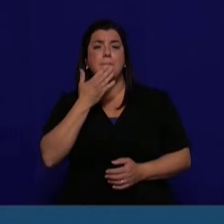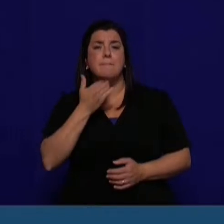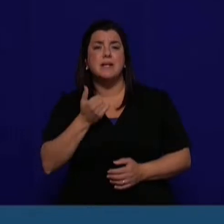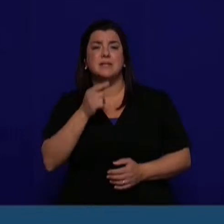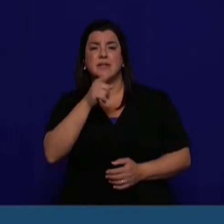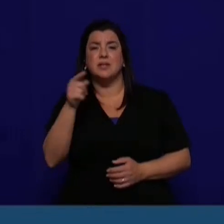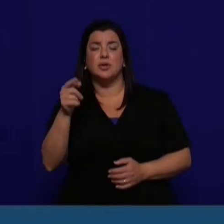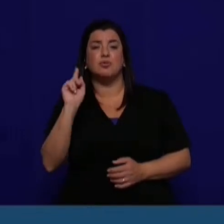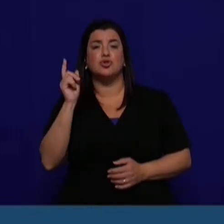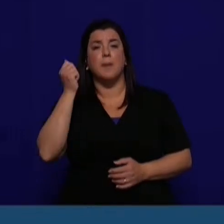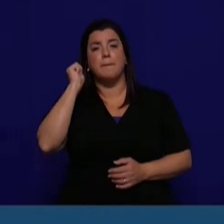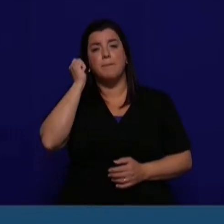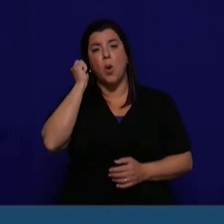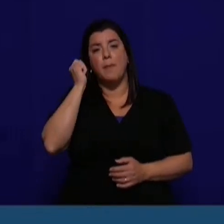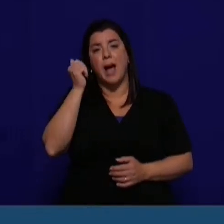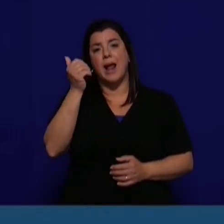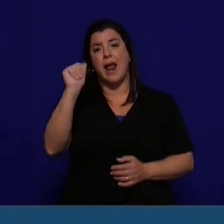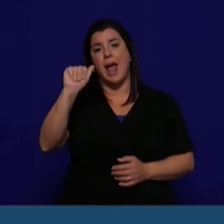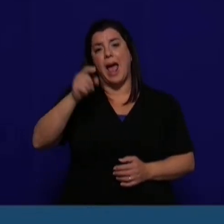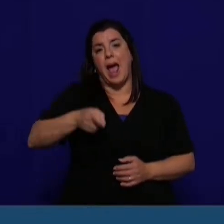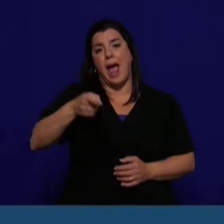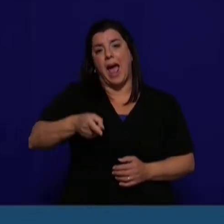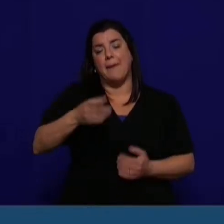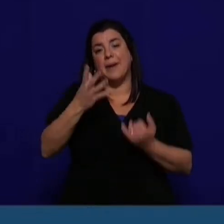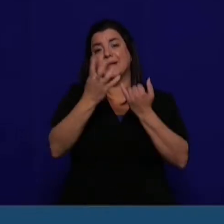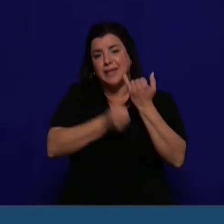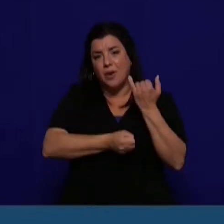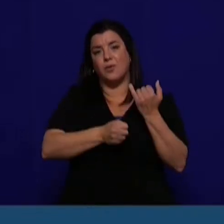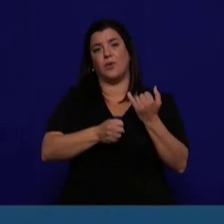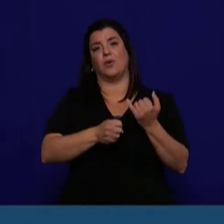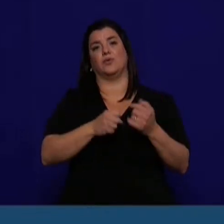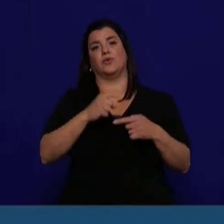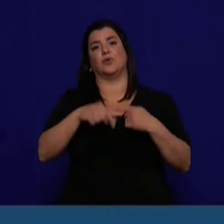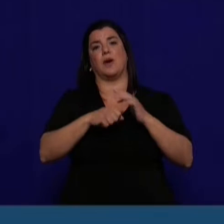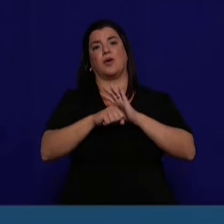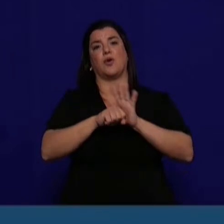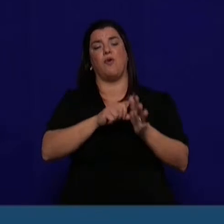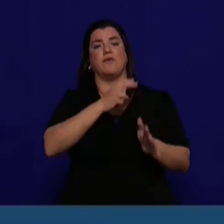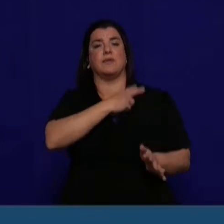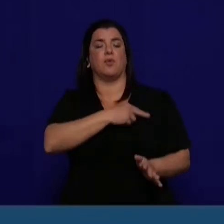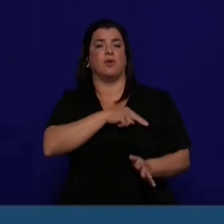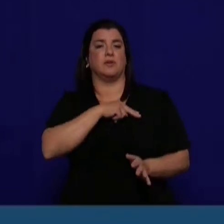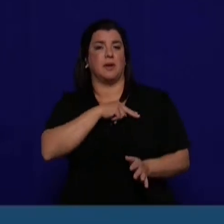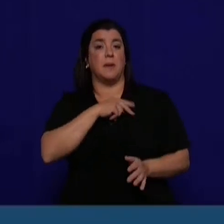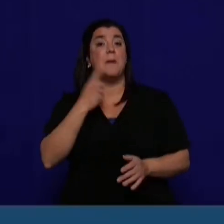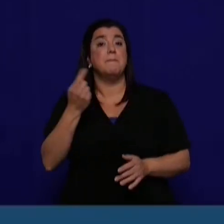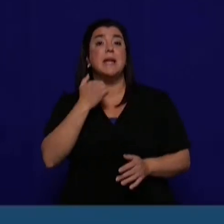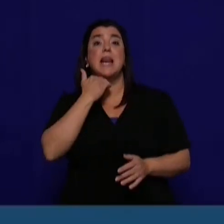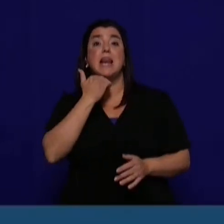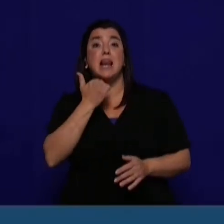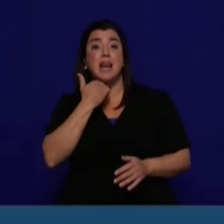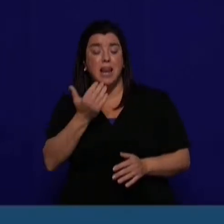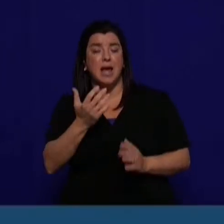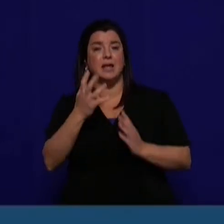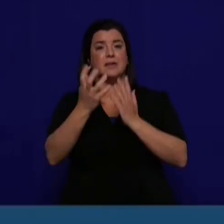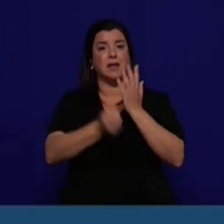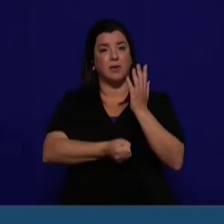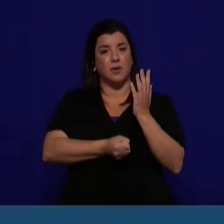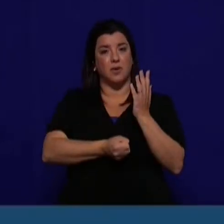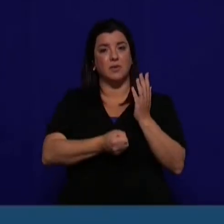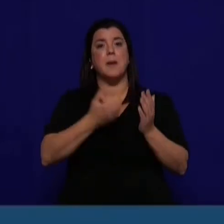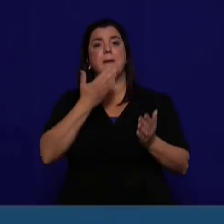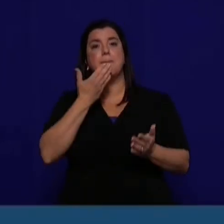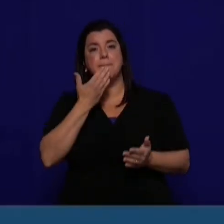kultant jiċċekkjaw ukoll l-app fuq il-mobile tagħhom u dawk li għadhom ma downloadjawiex jieħdu l-opportunità biex iniżluha. Fatti